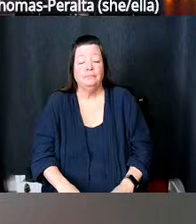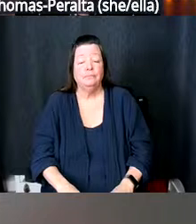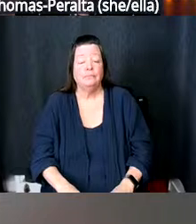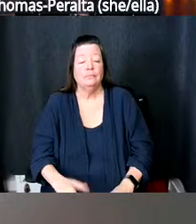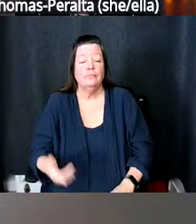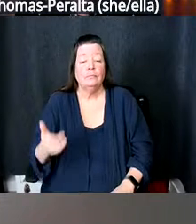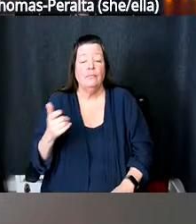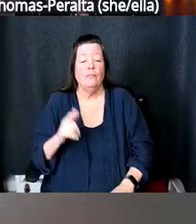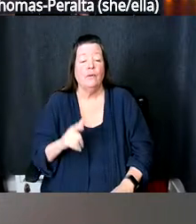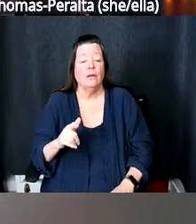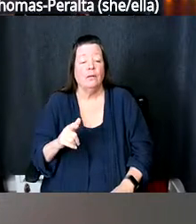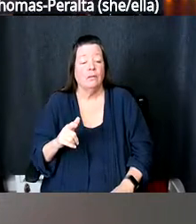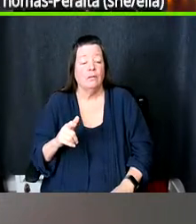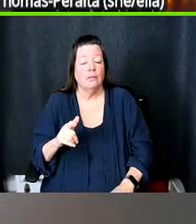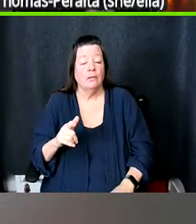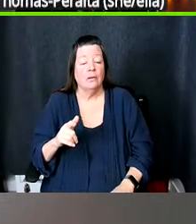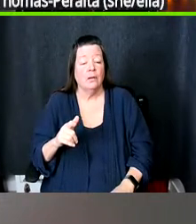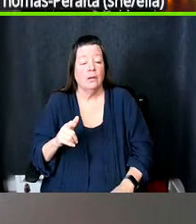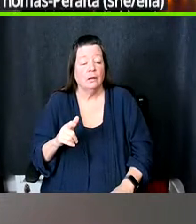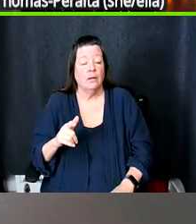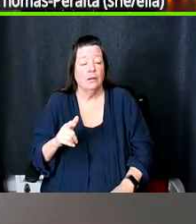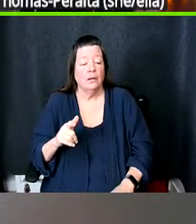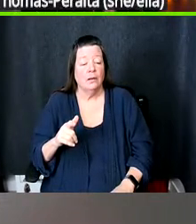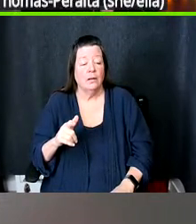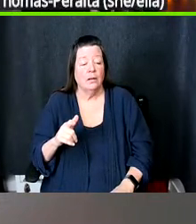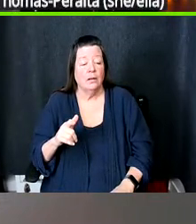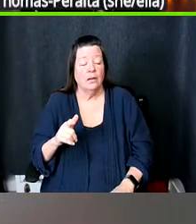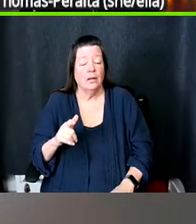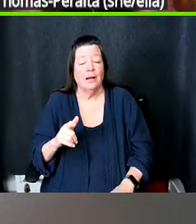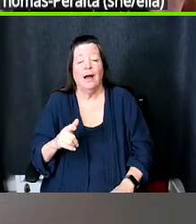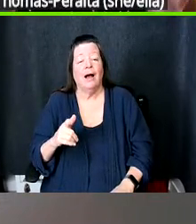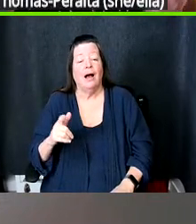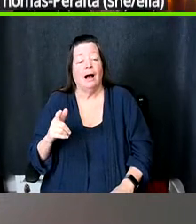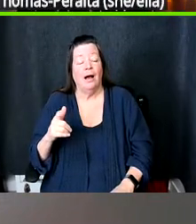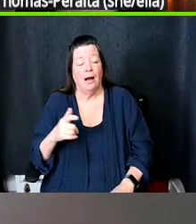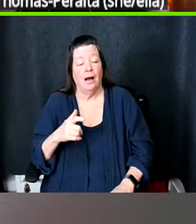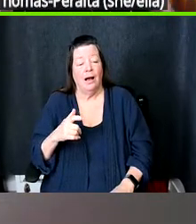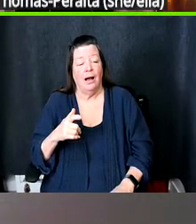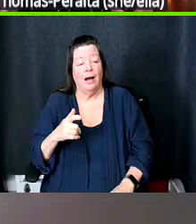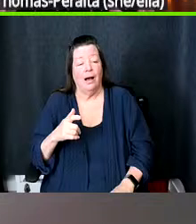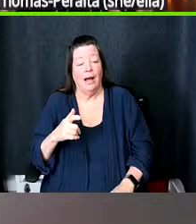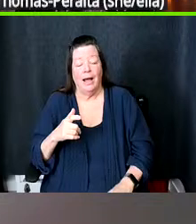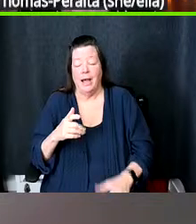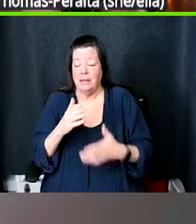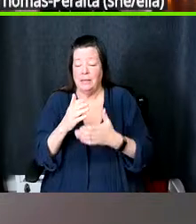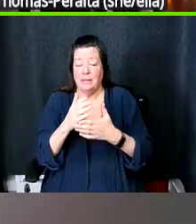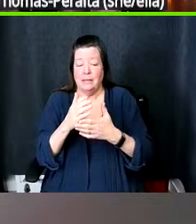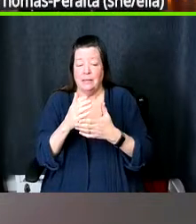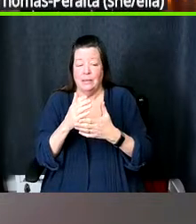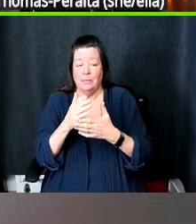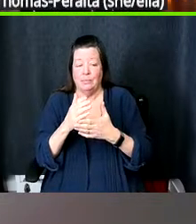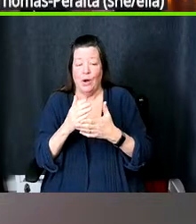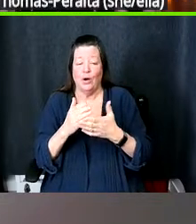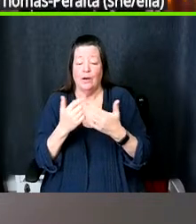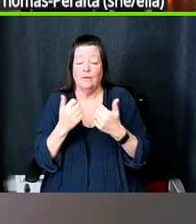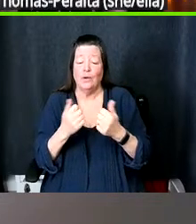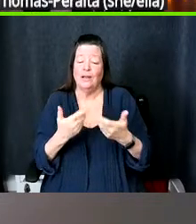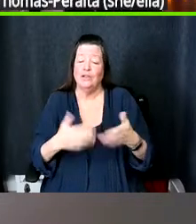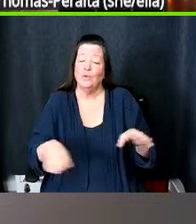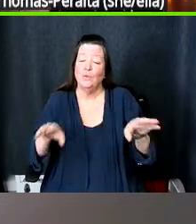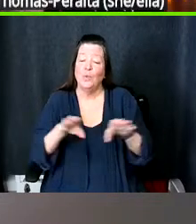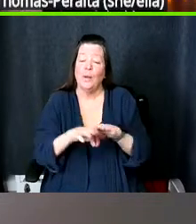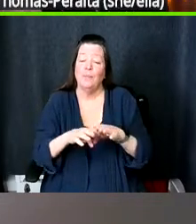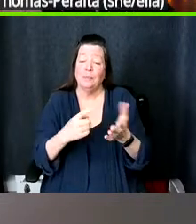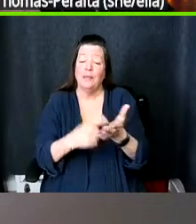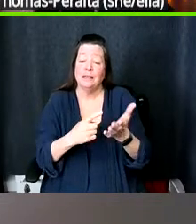Porky. Yeah, I just wanted to, as part of kind of trying to wrap up this conversation